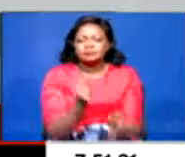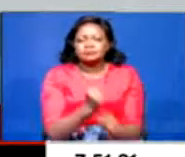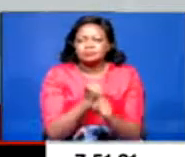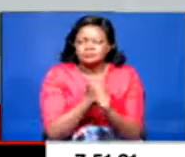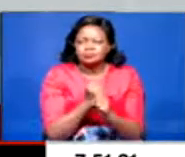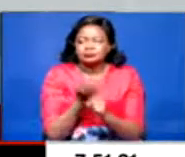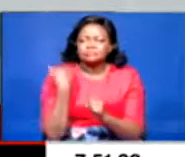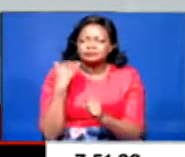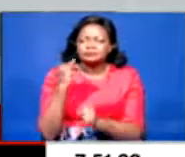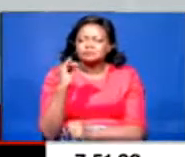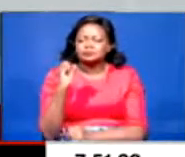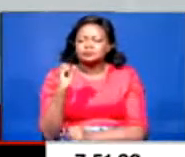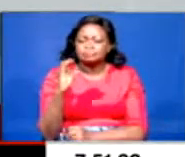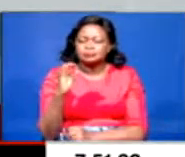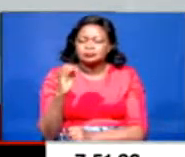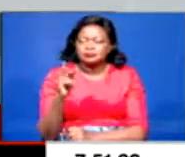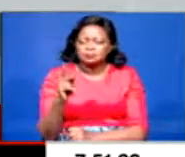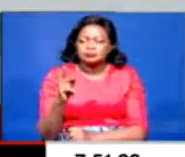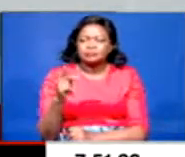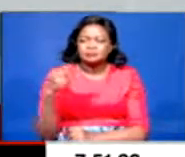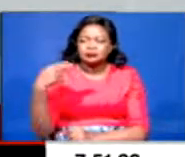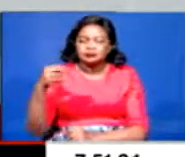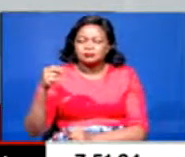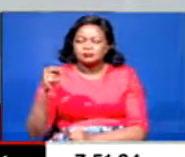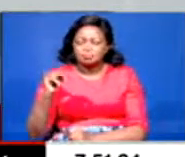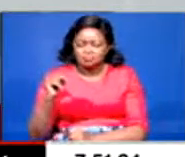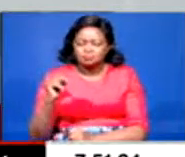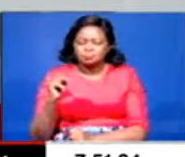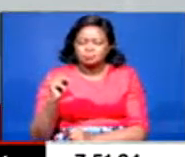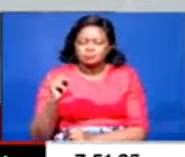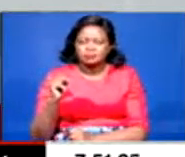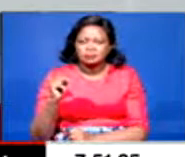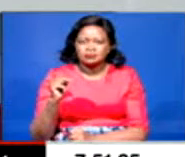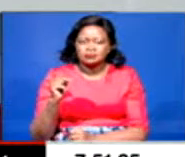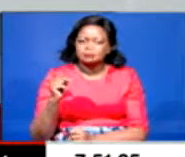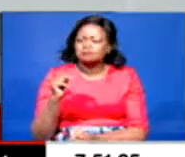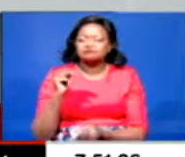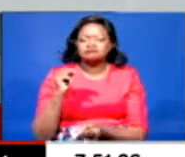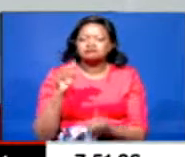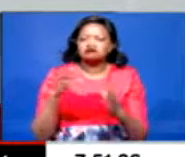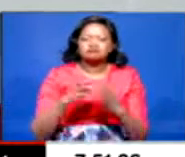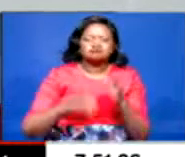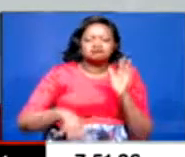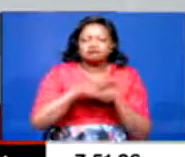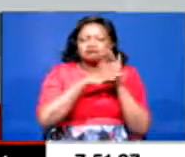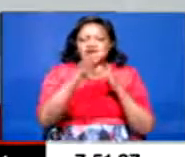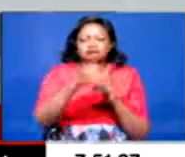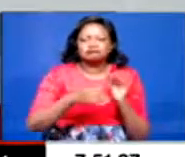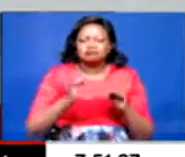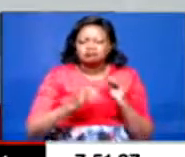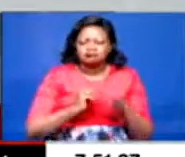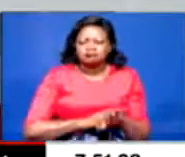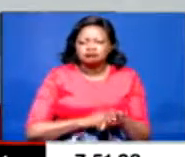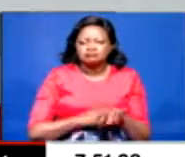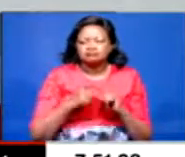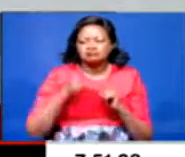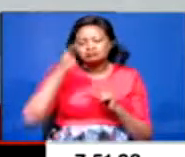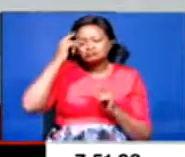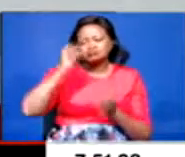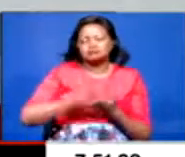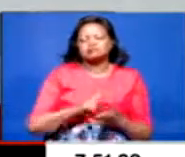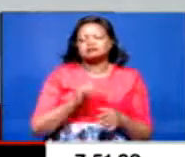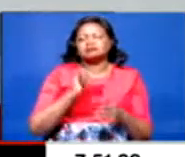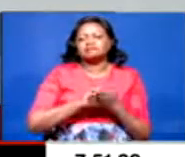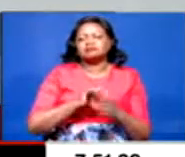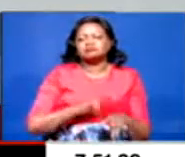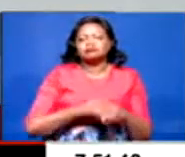Commission very close to the election, and we installed the Chebukati Commission. So in my opinion, at the time, they were very new at the job. They